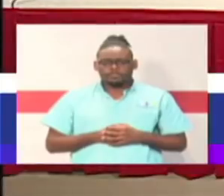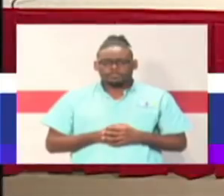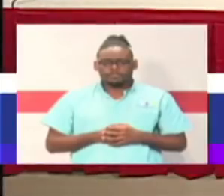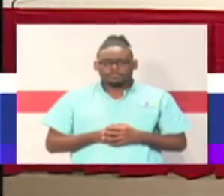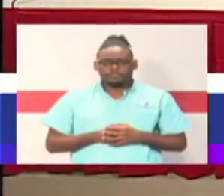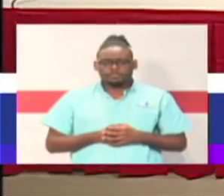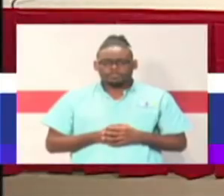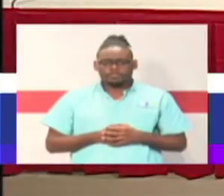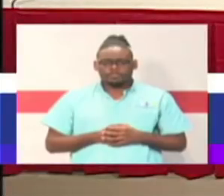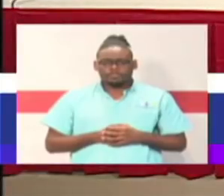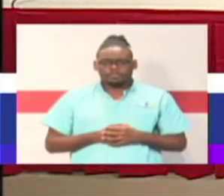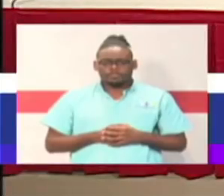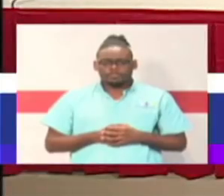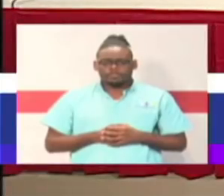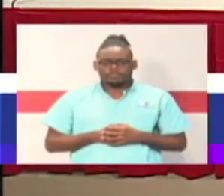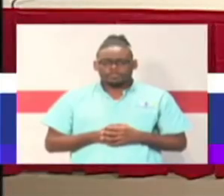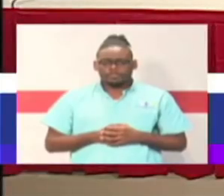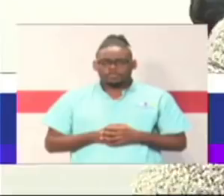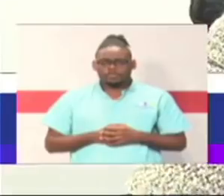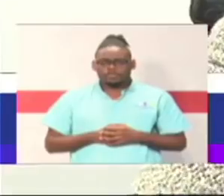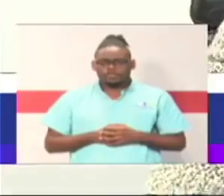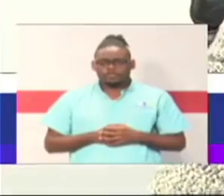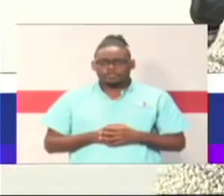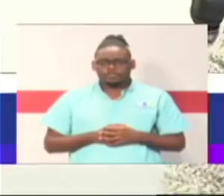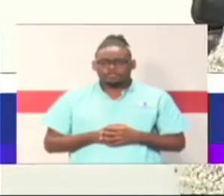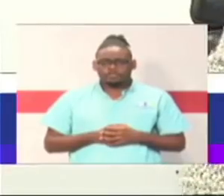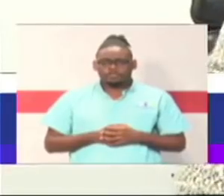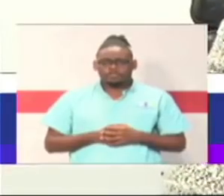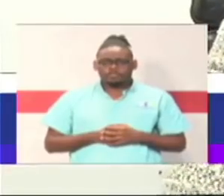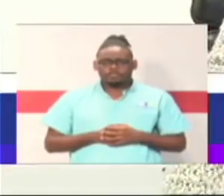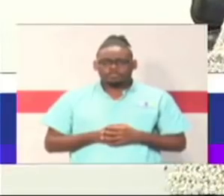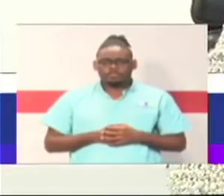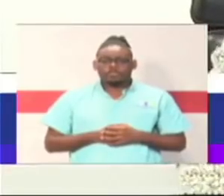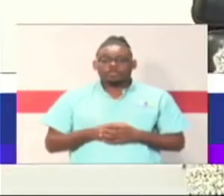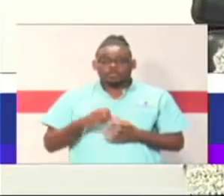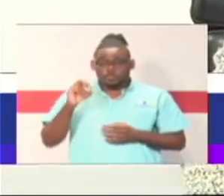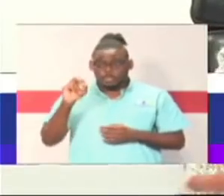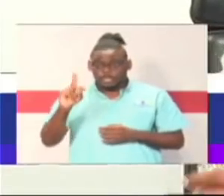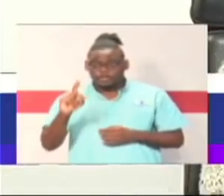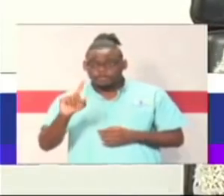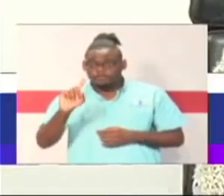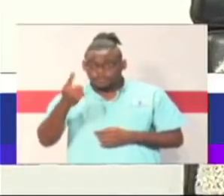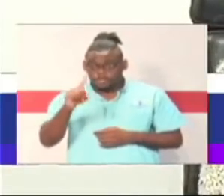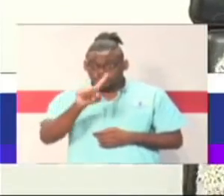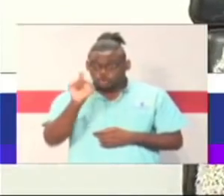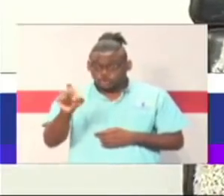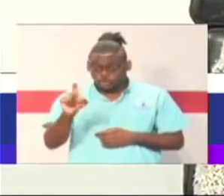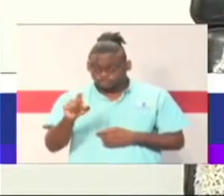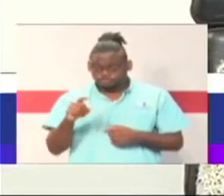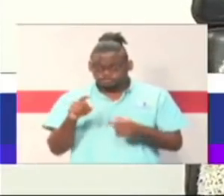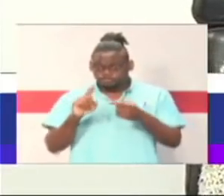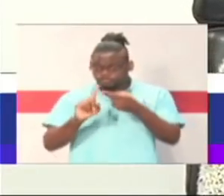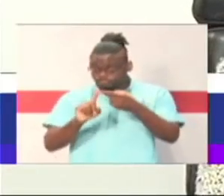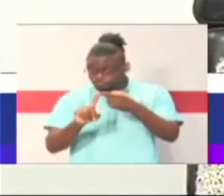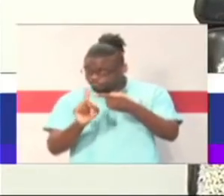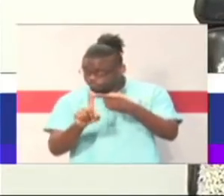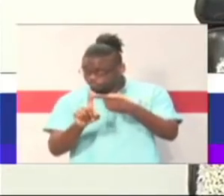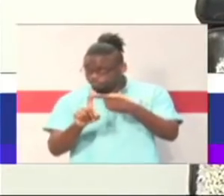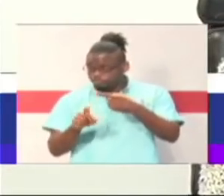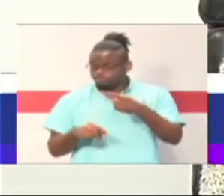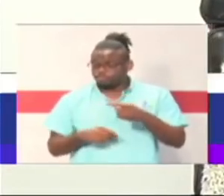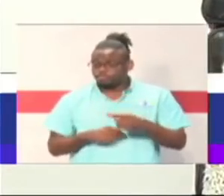Thank you very much, Priya. Two very diverse questions. The first question was very operational in nature and excellent question where you